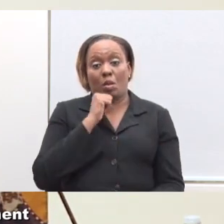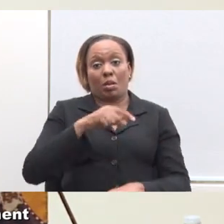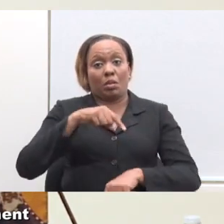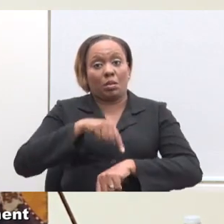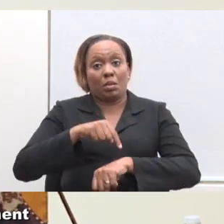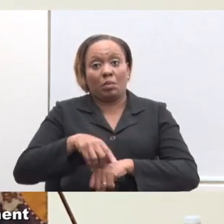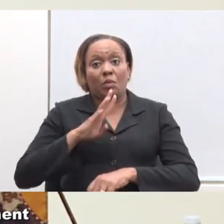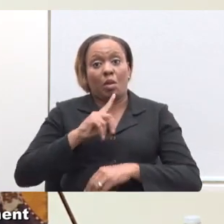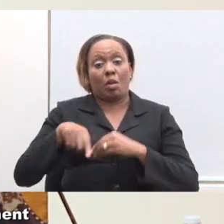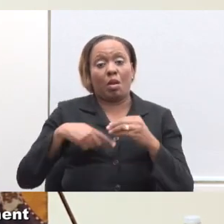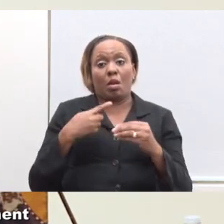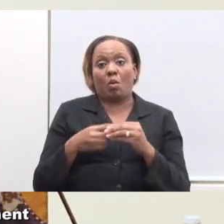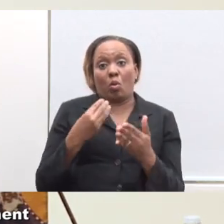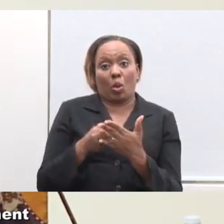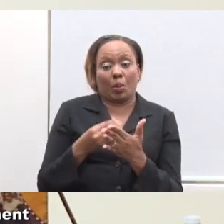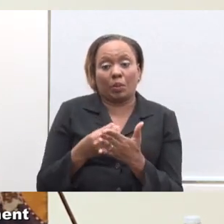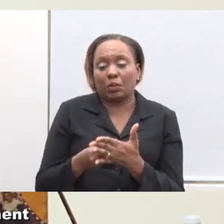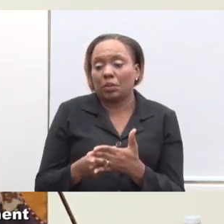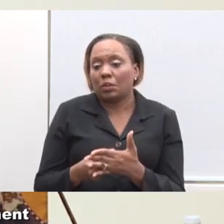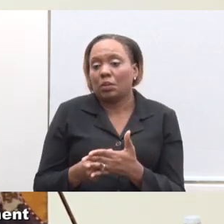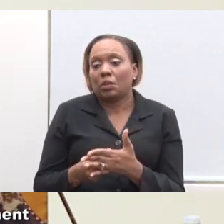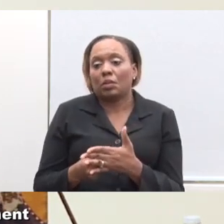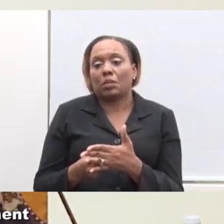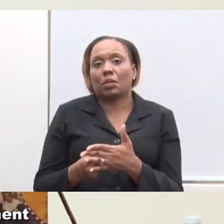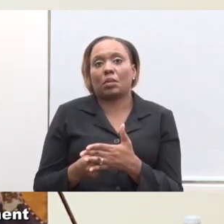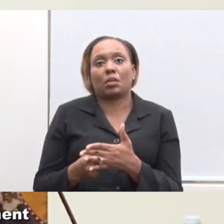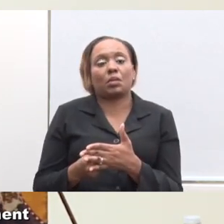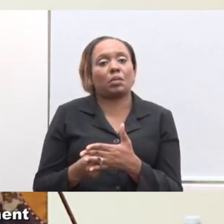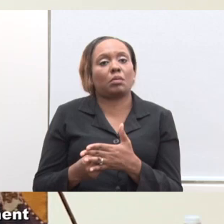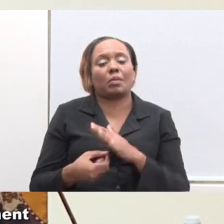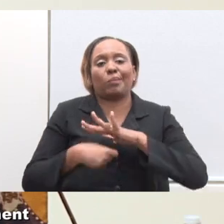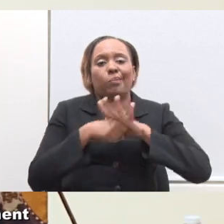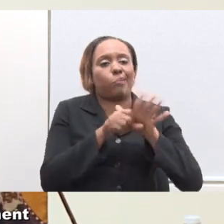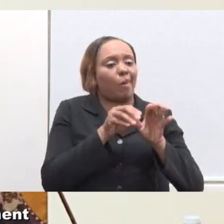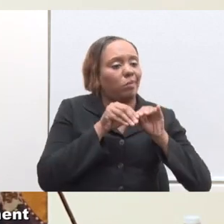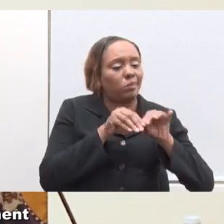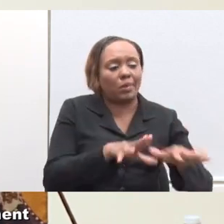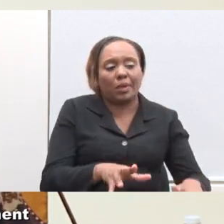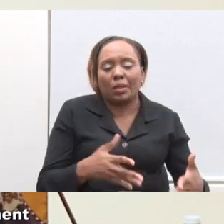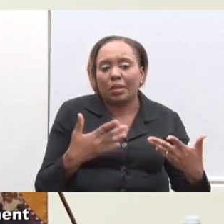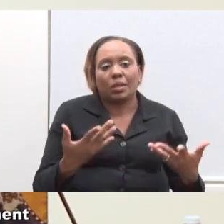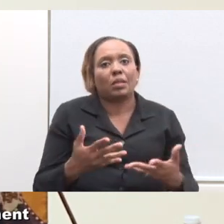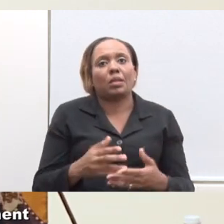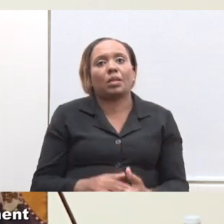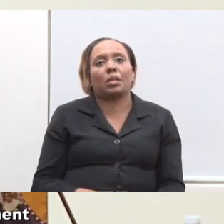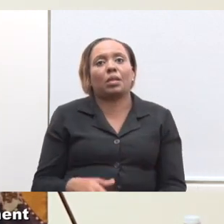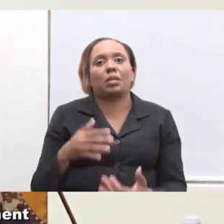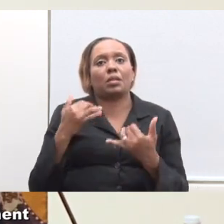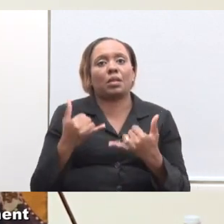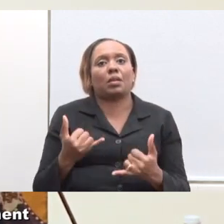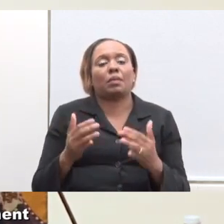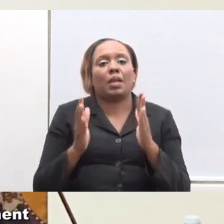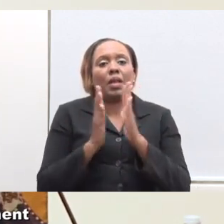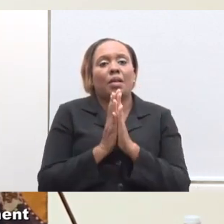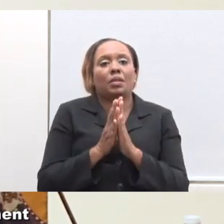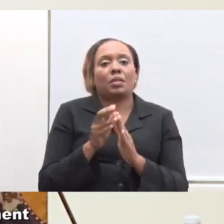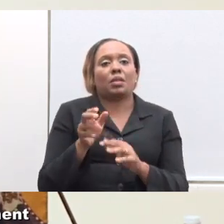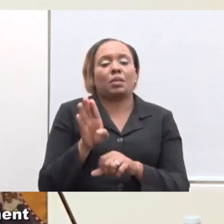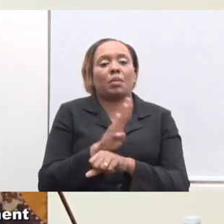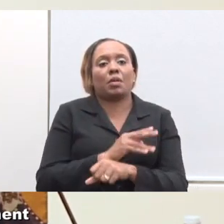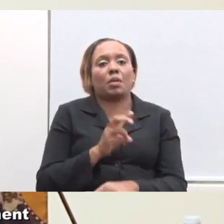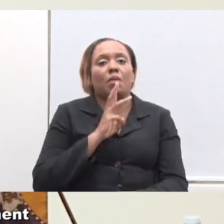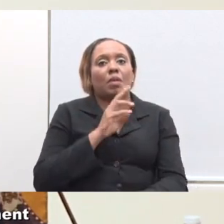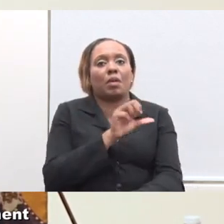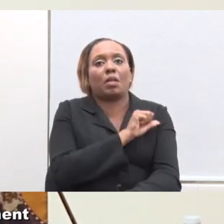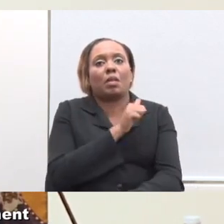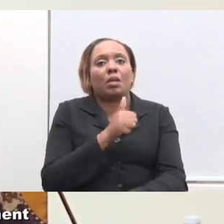at risk of being victims of a pandemic. And therefore, immediately, I am asking the Barbados Water Authority